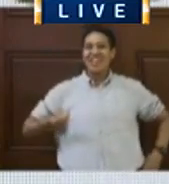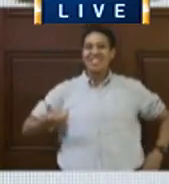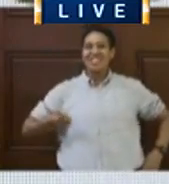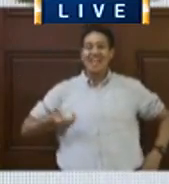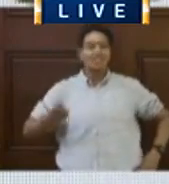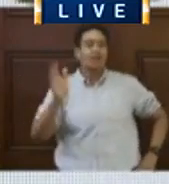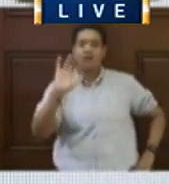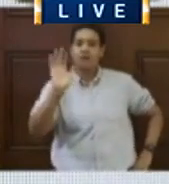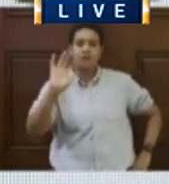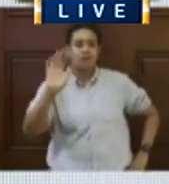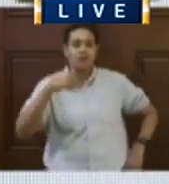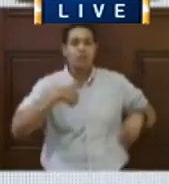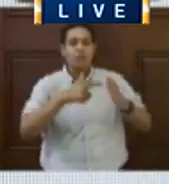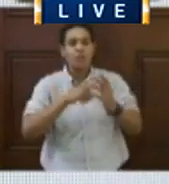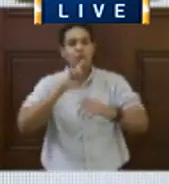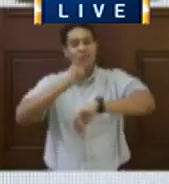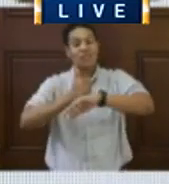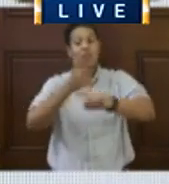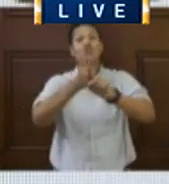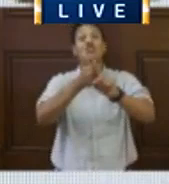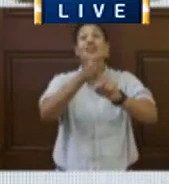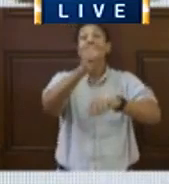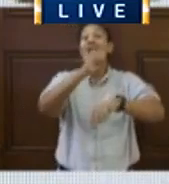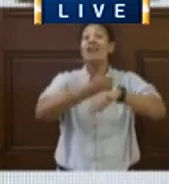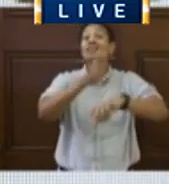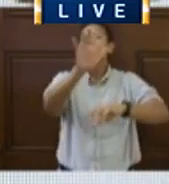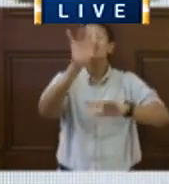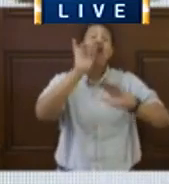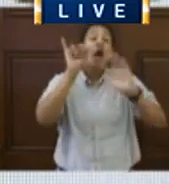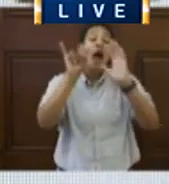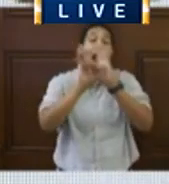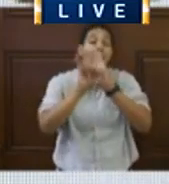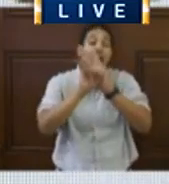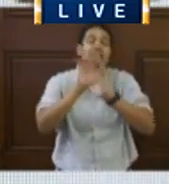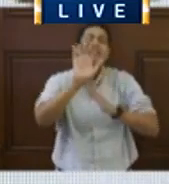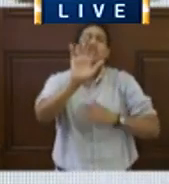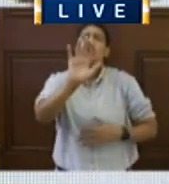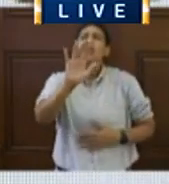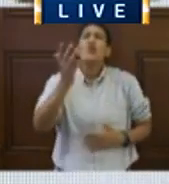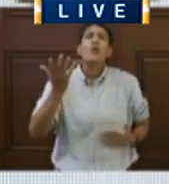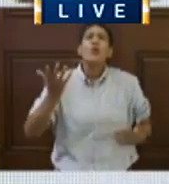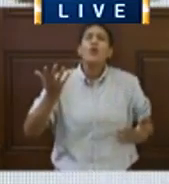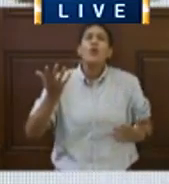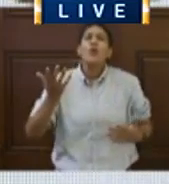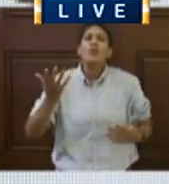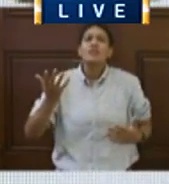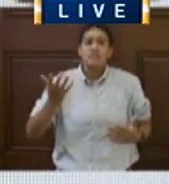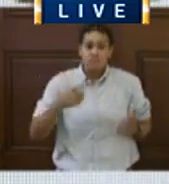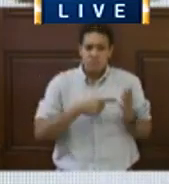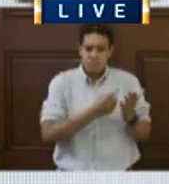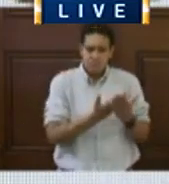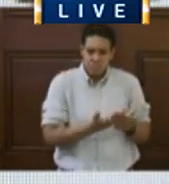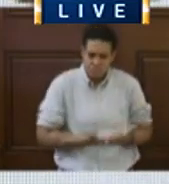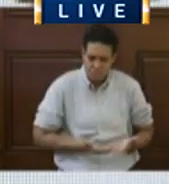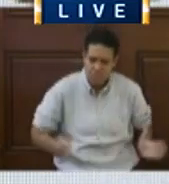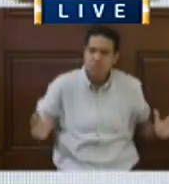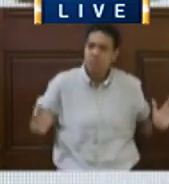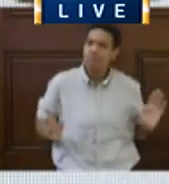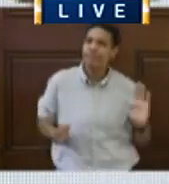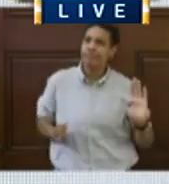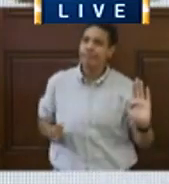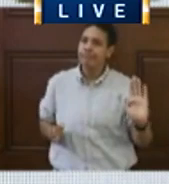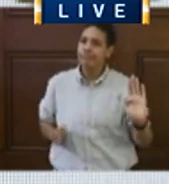establish yourself, to establish your identity and your bona fides for us to be able to take